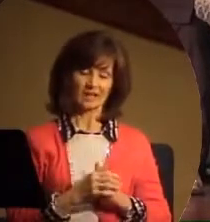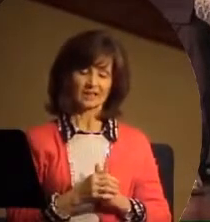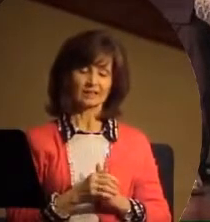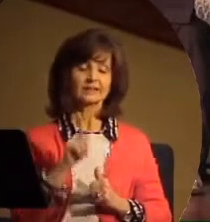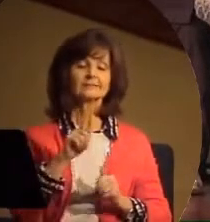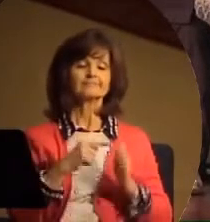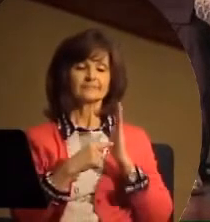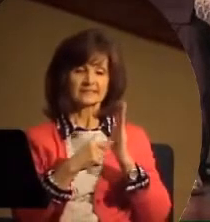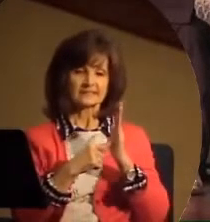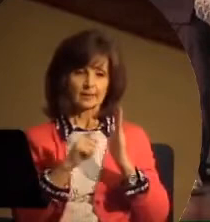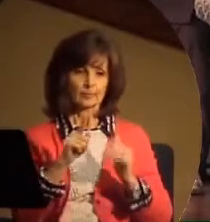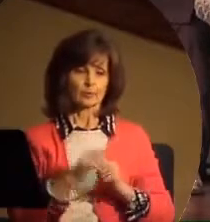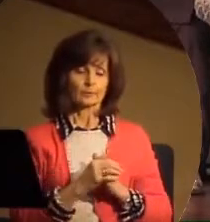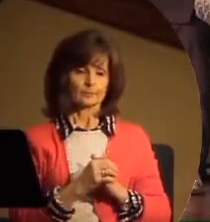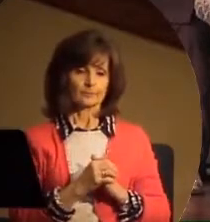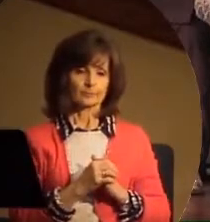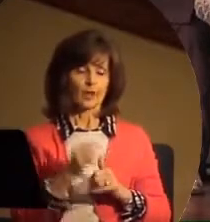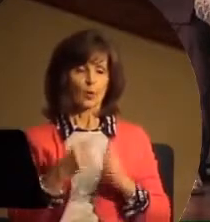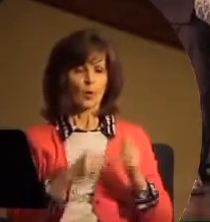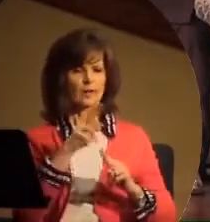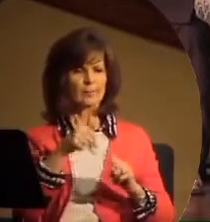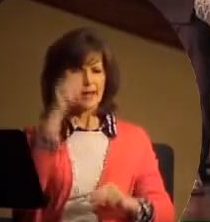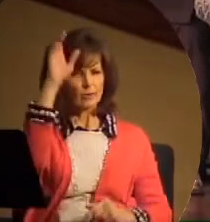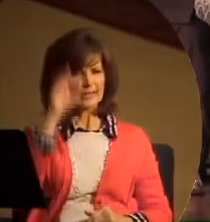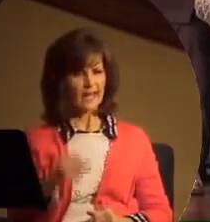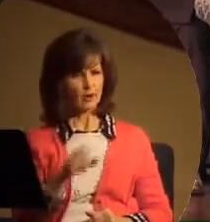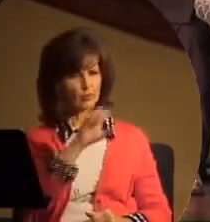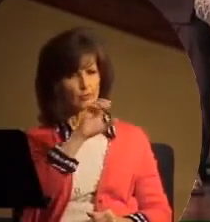you an illustration. What about Calvary?